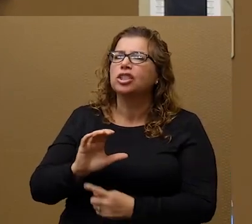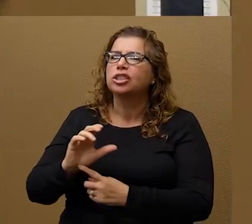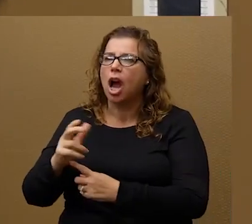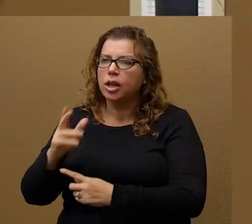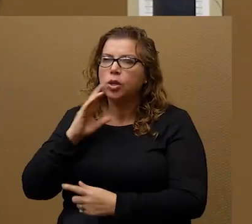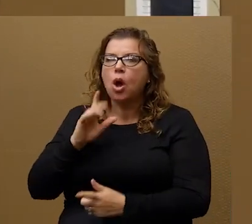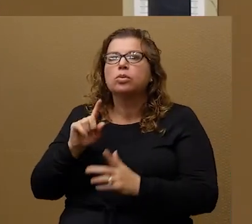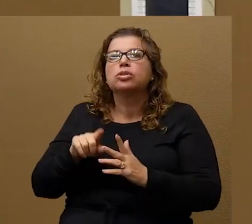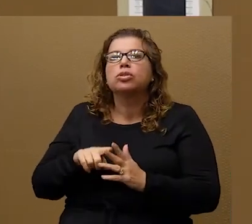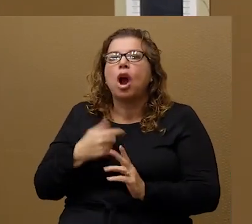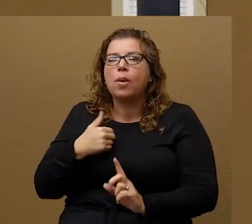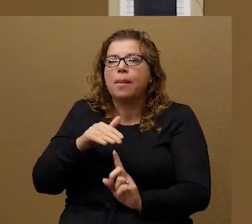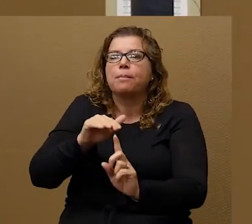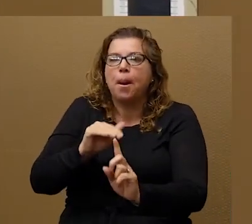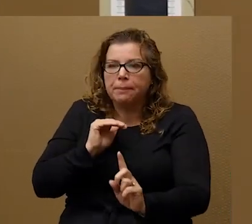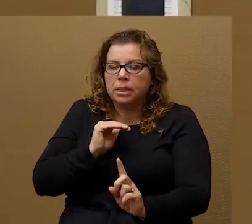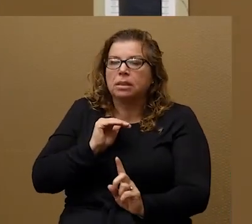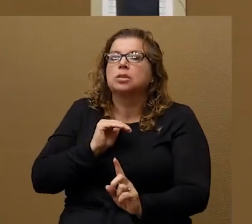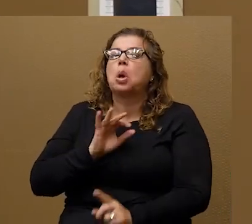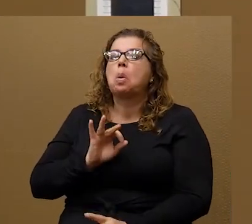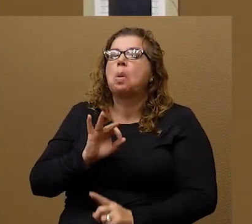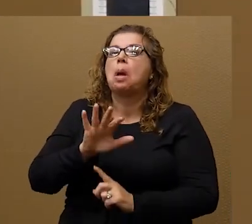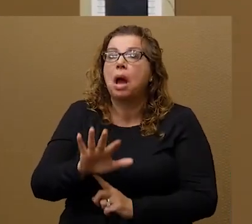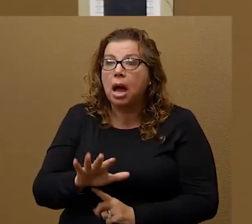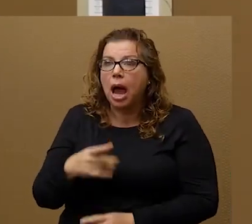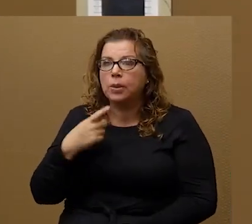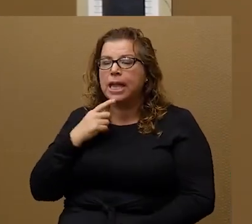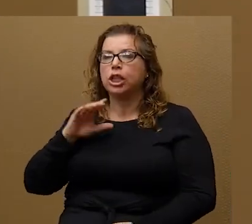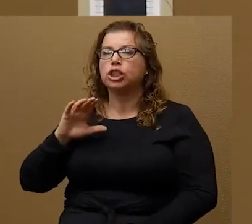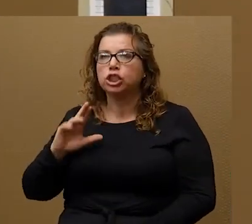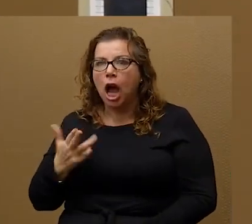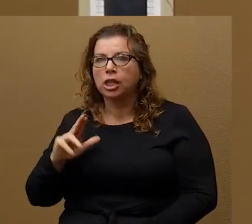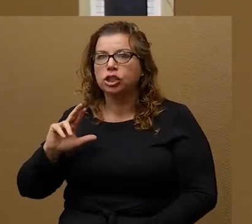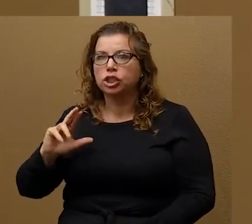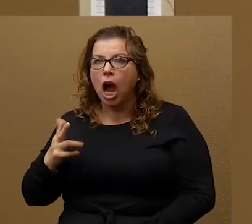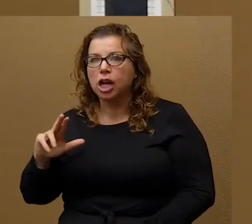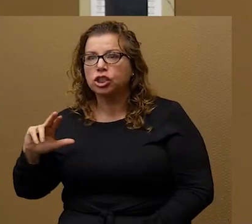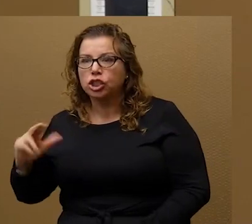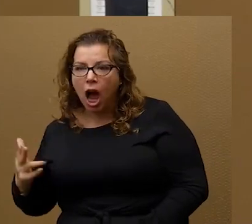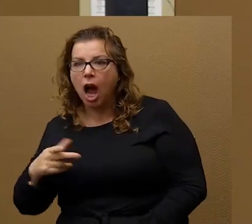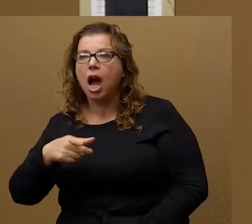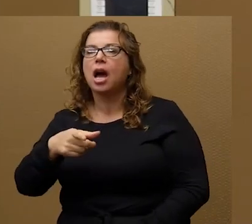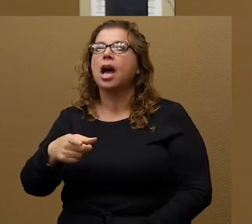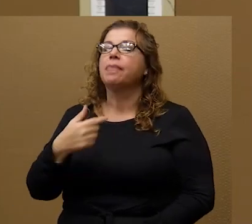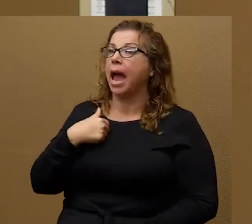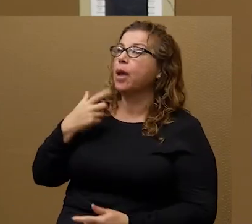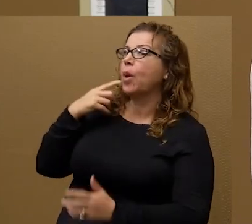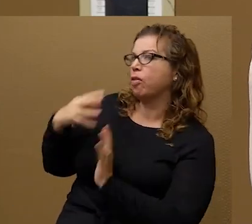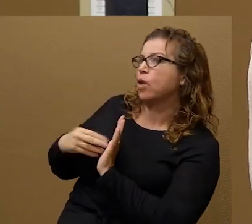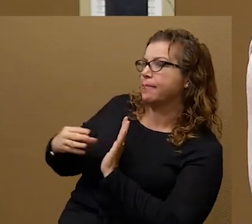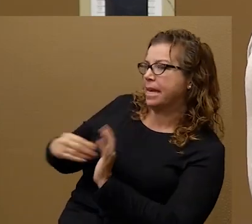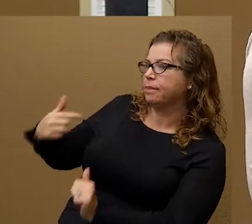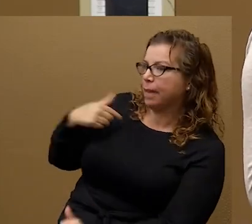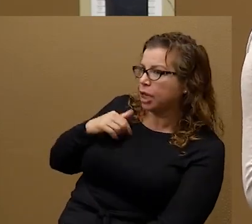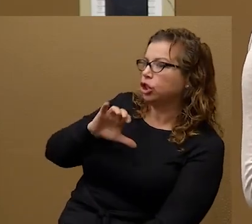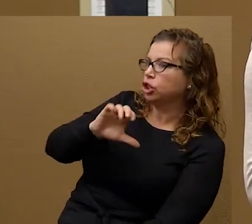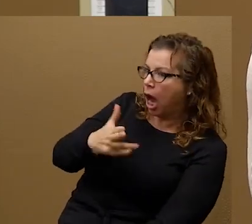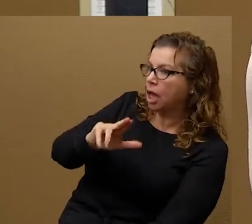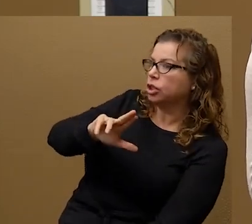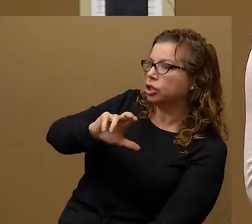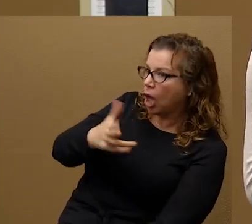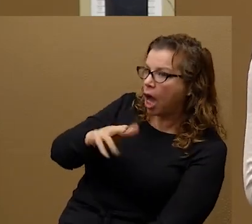If they still don't get it, then I might say, ch, and then they'll give it back to me. So that's kind of moving